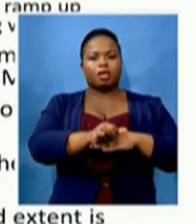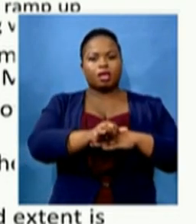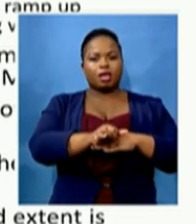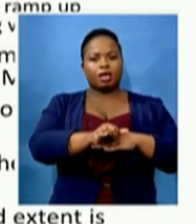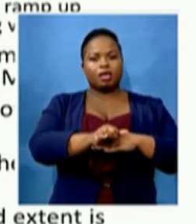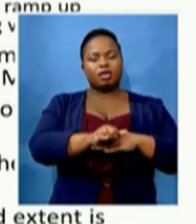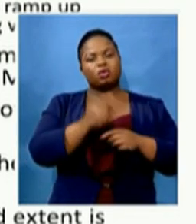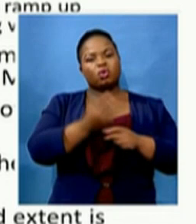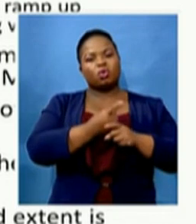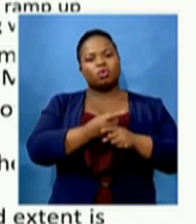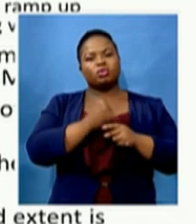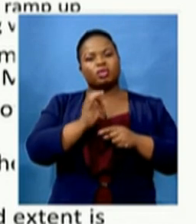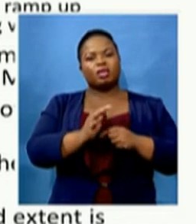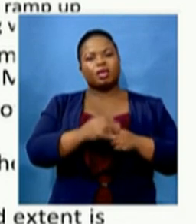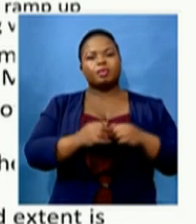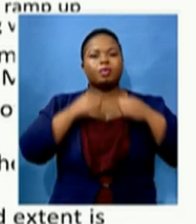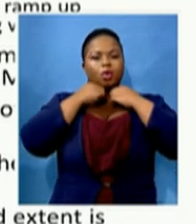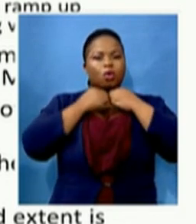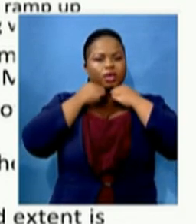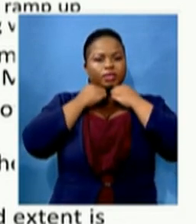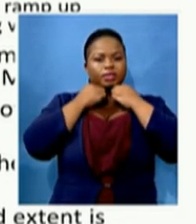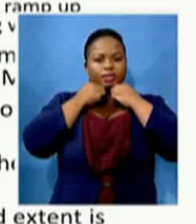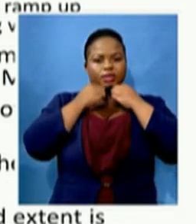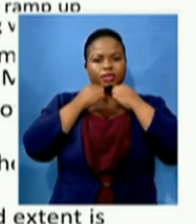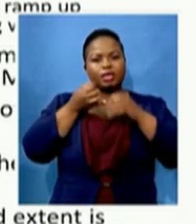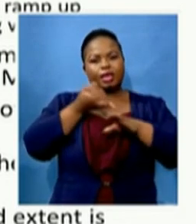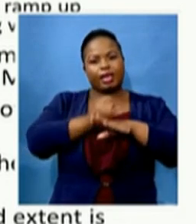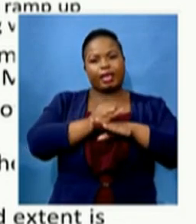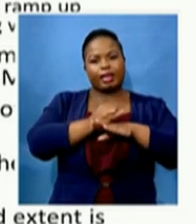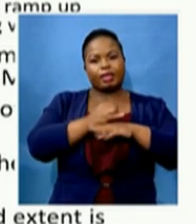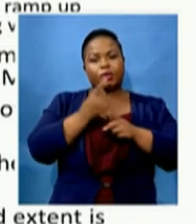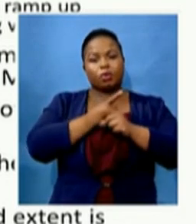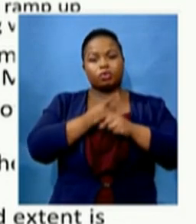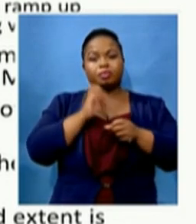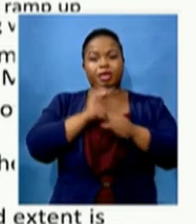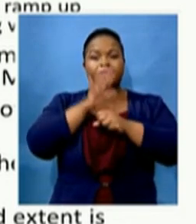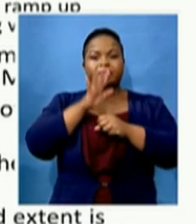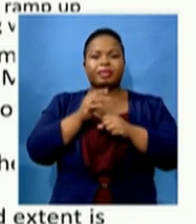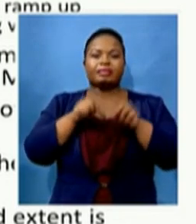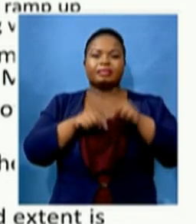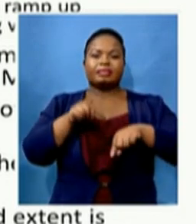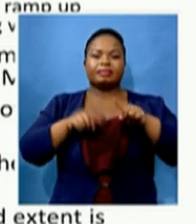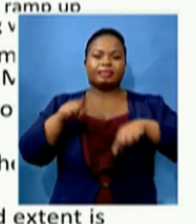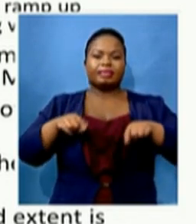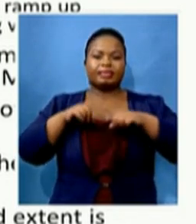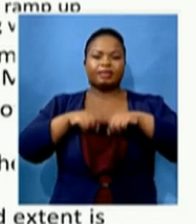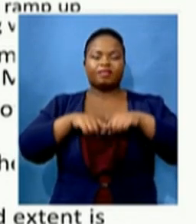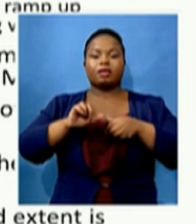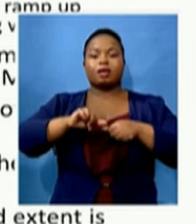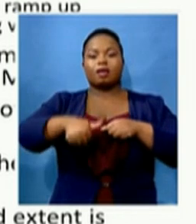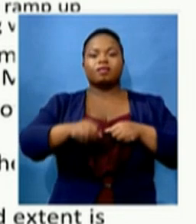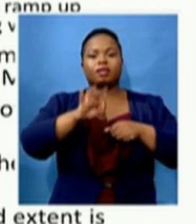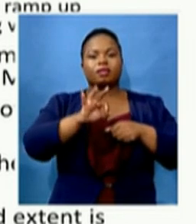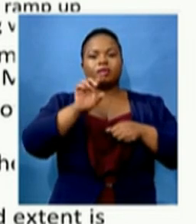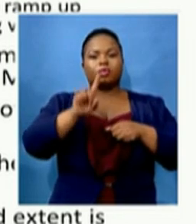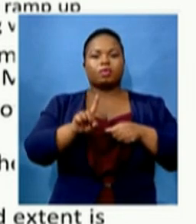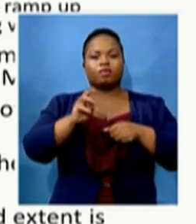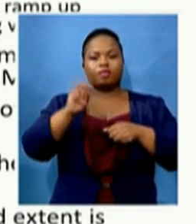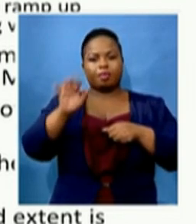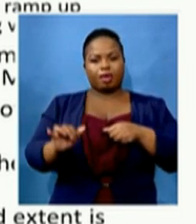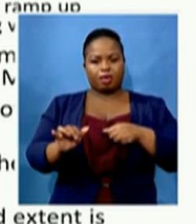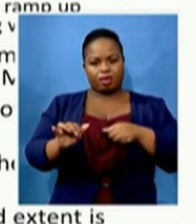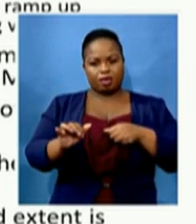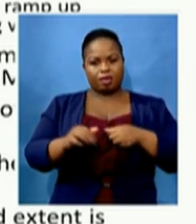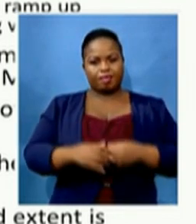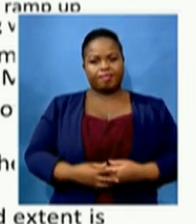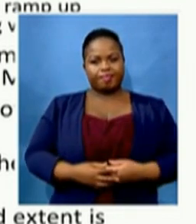scenario. But this will be affected by measures in place after the 31st of May, which are currently uncertain. There's considerable variation in timing